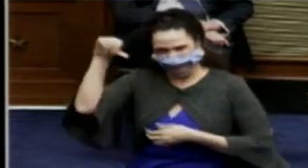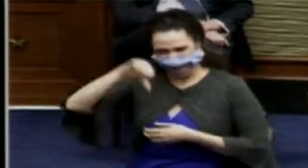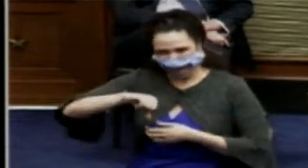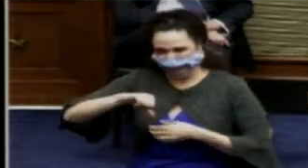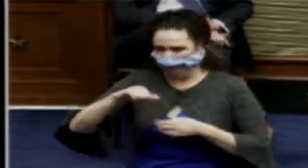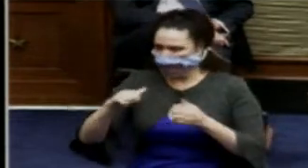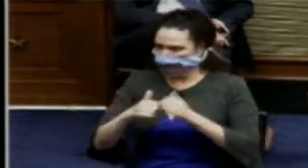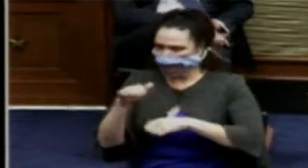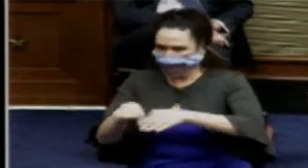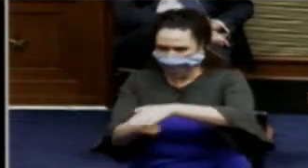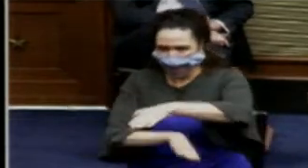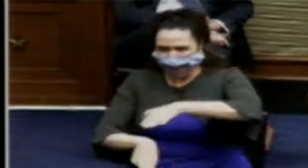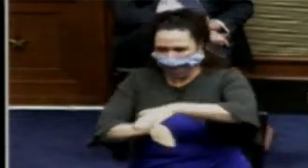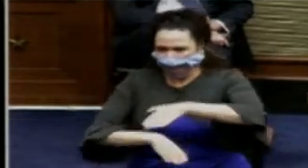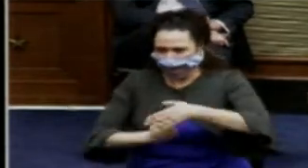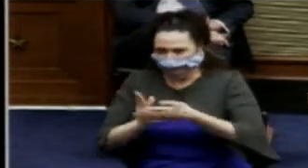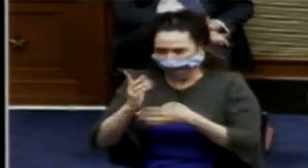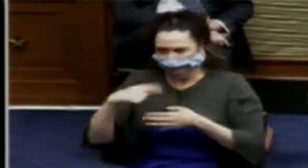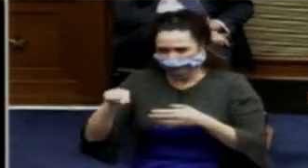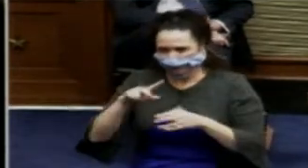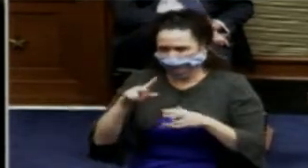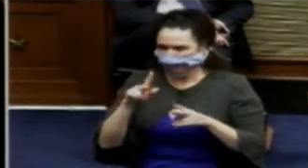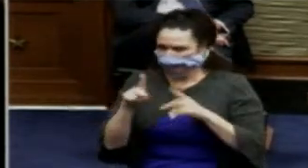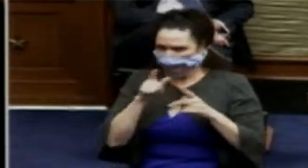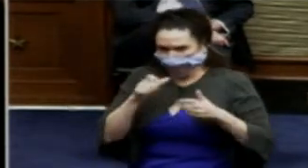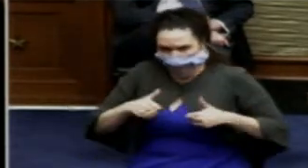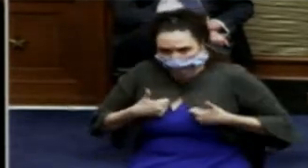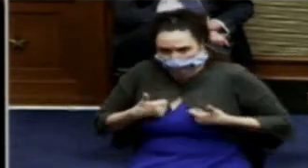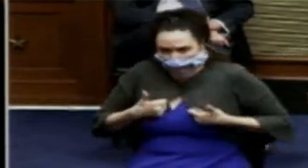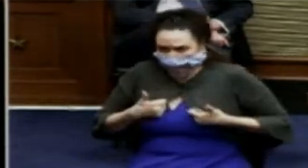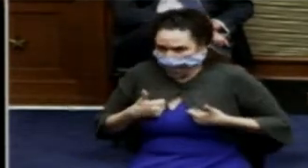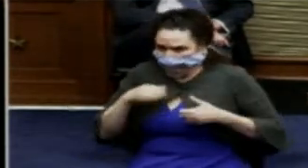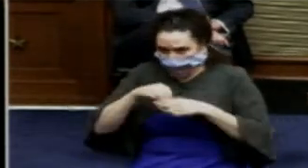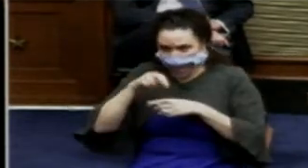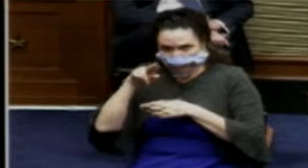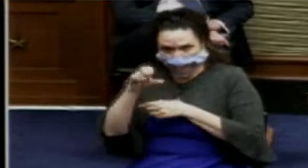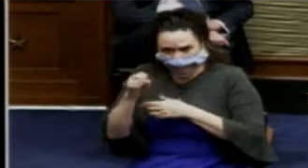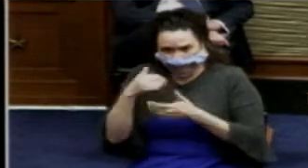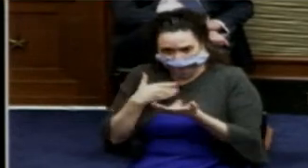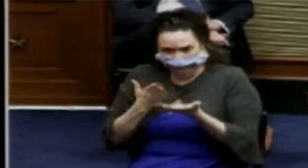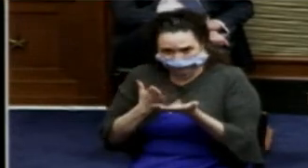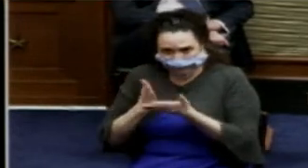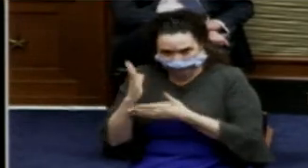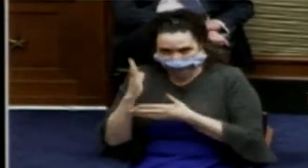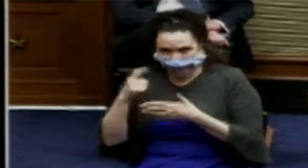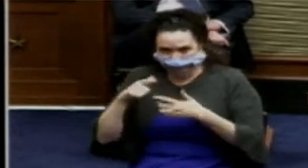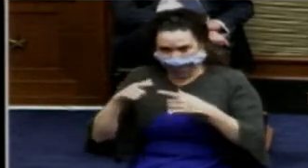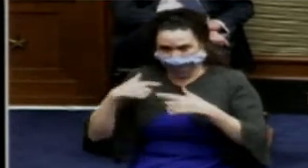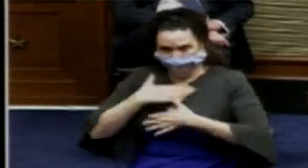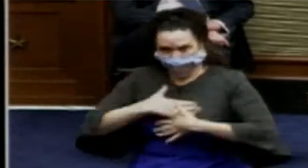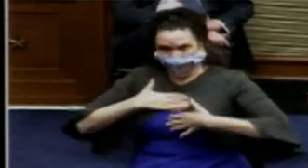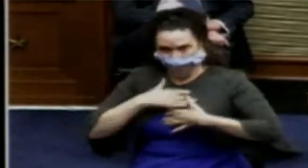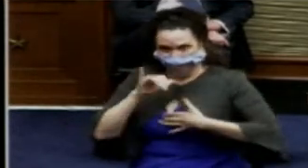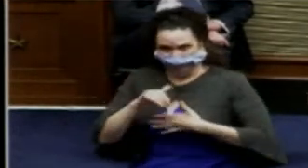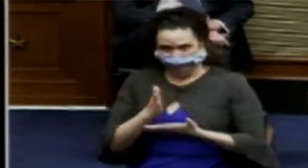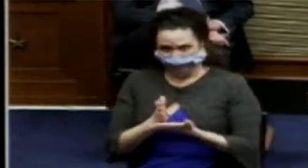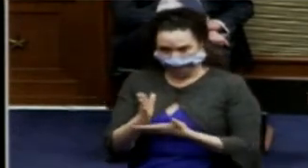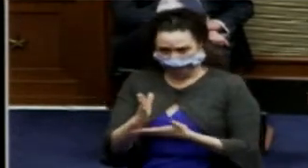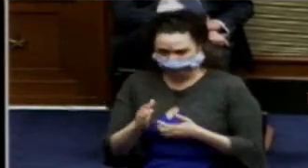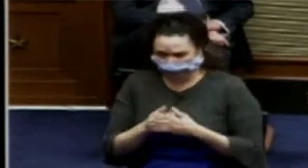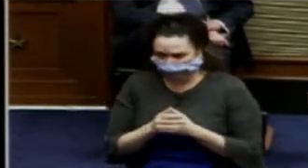States enjoy. And one last point. It is, arguable that someone has